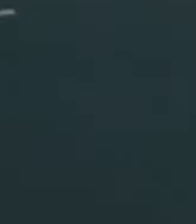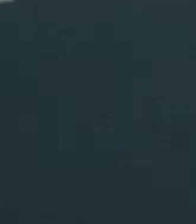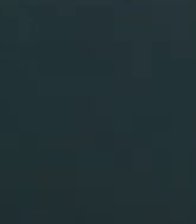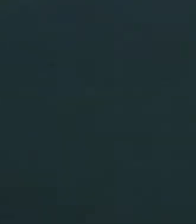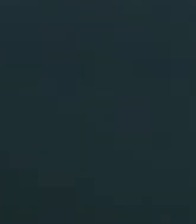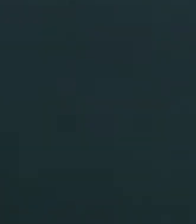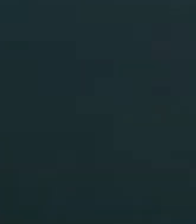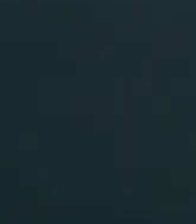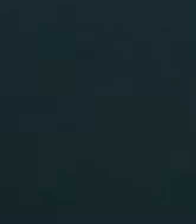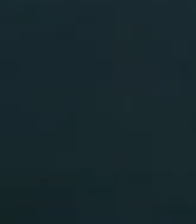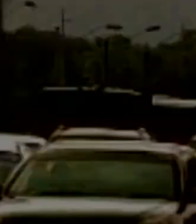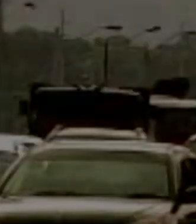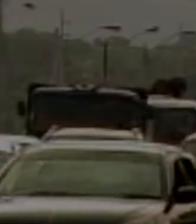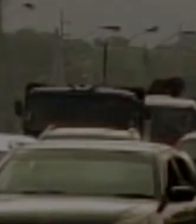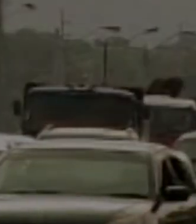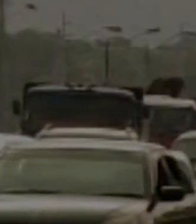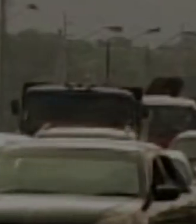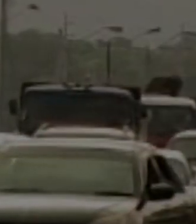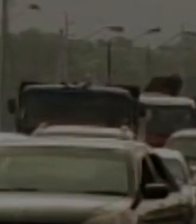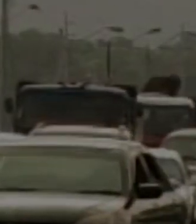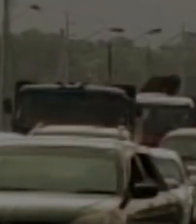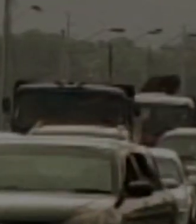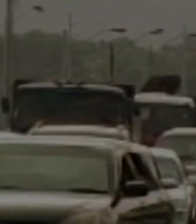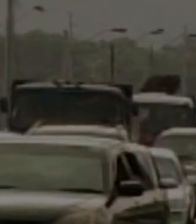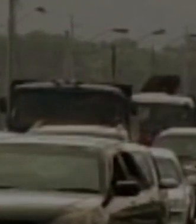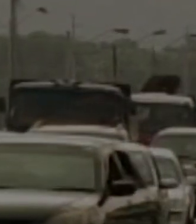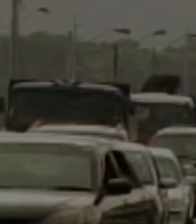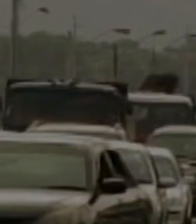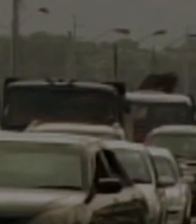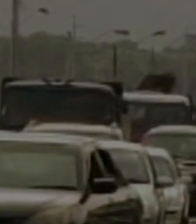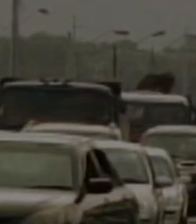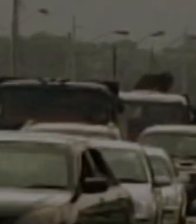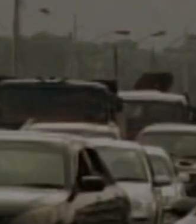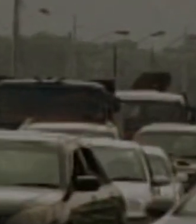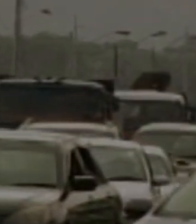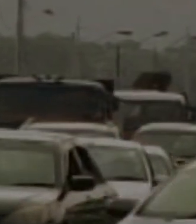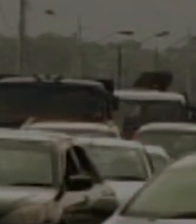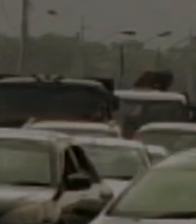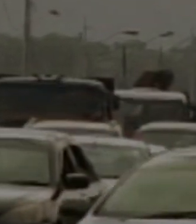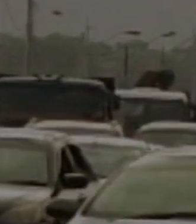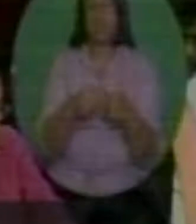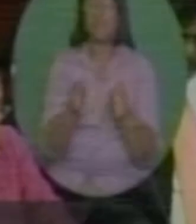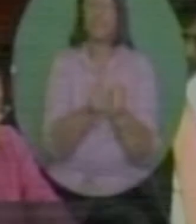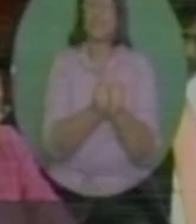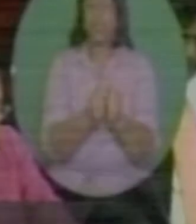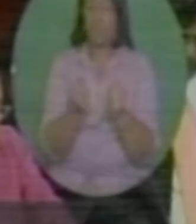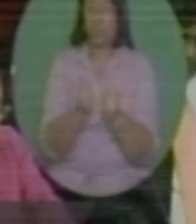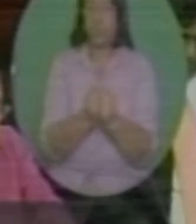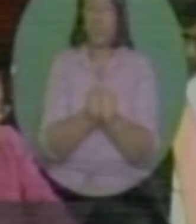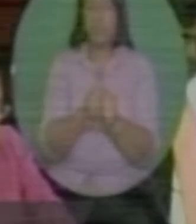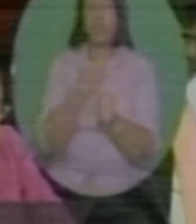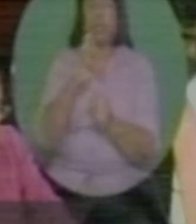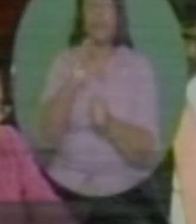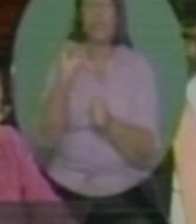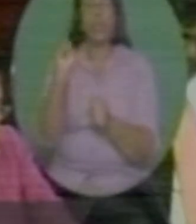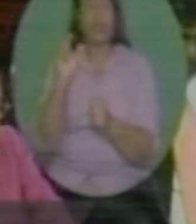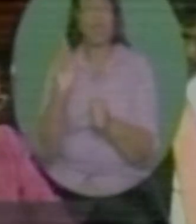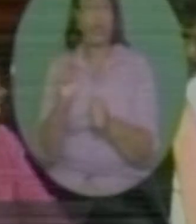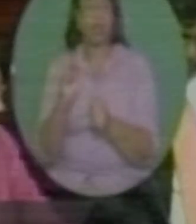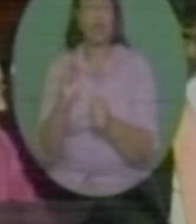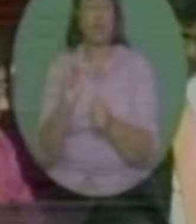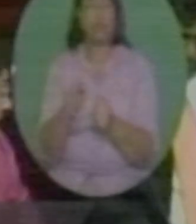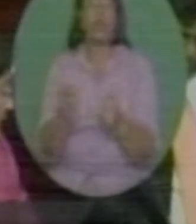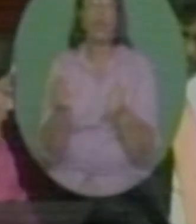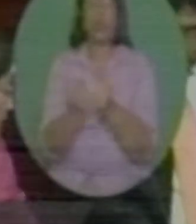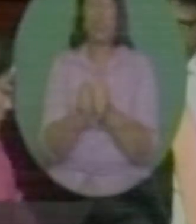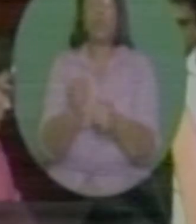earned from the energy sector, the drive to ensuring more vehicles are CNG ready is another. Minister Hawai outlined phase one of the